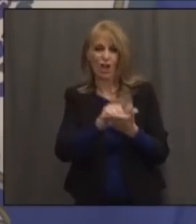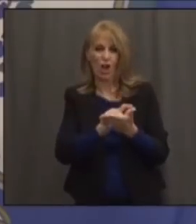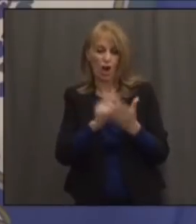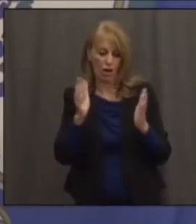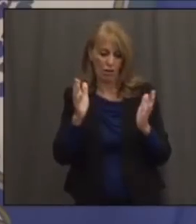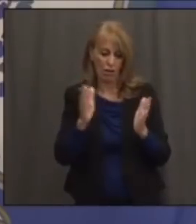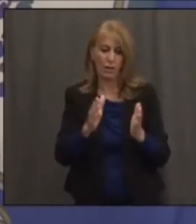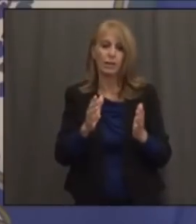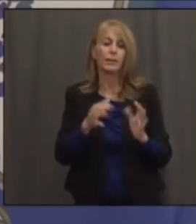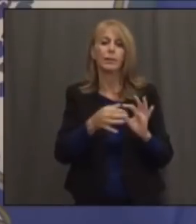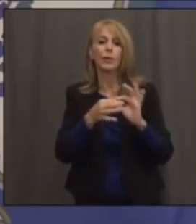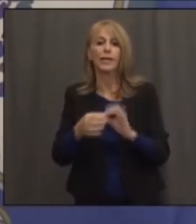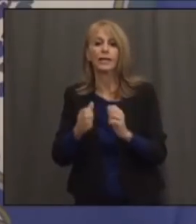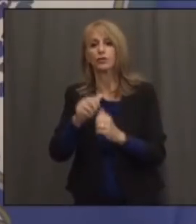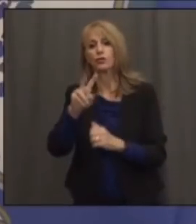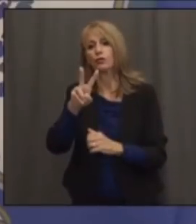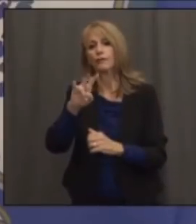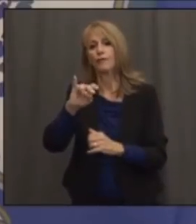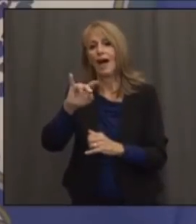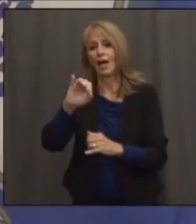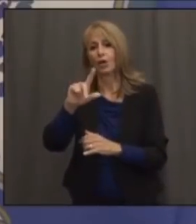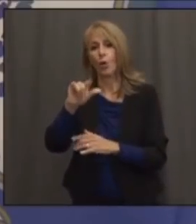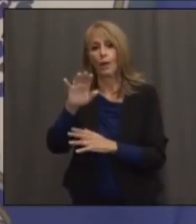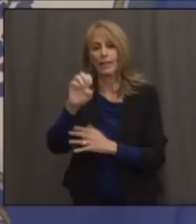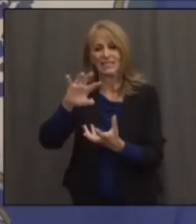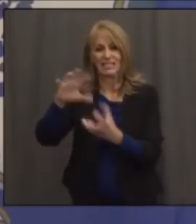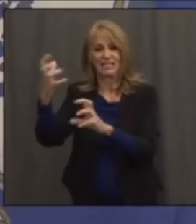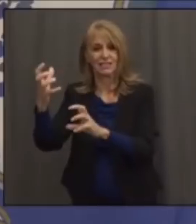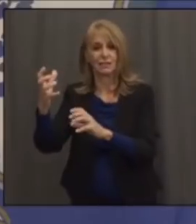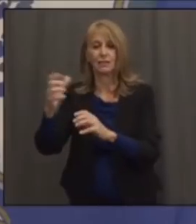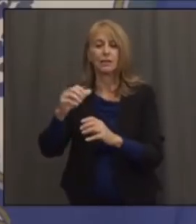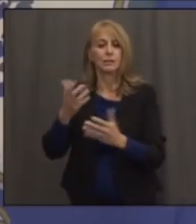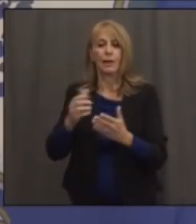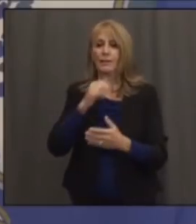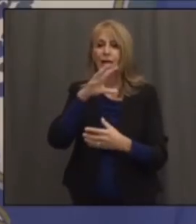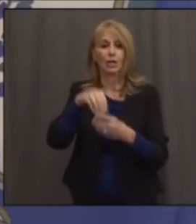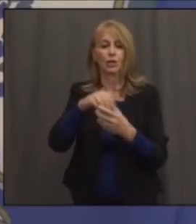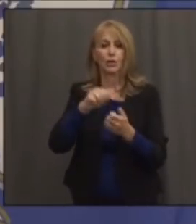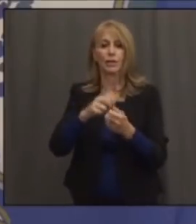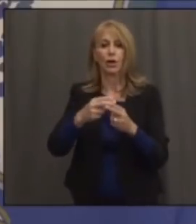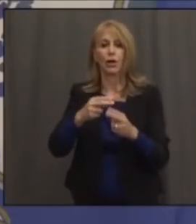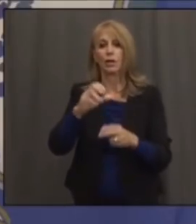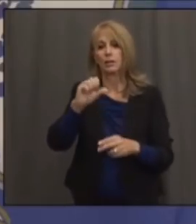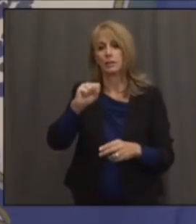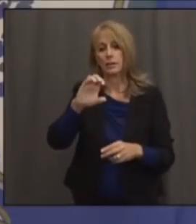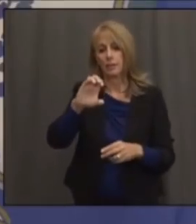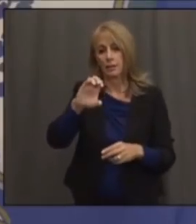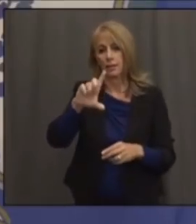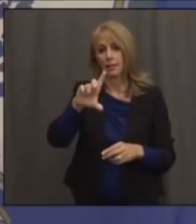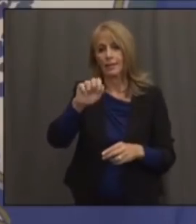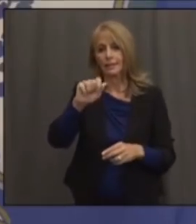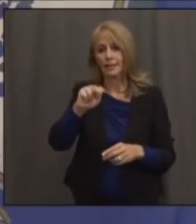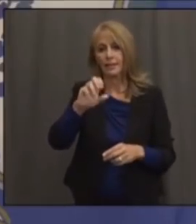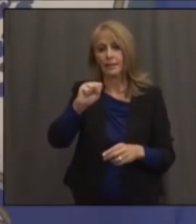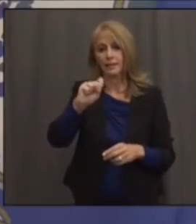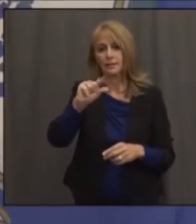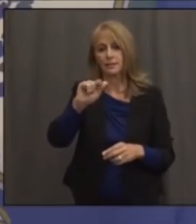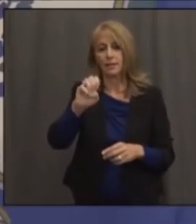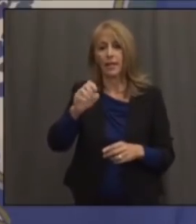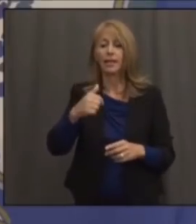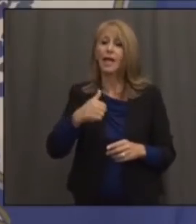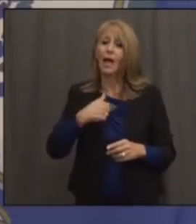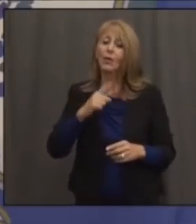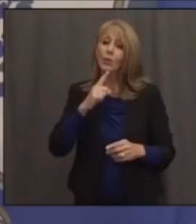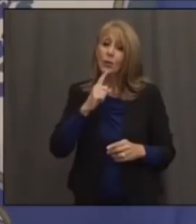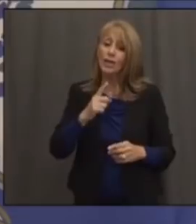Those related to violence are probably not included at this point in the clean slate bill. So, and I'm very sympathetic to what we're trying